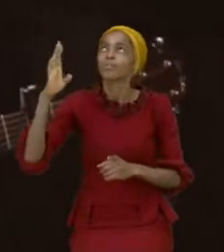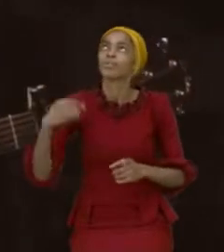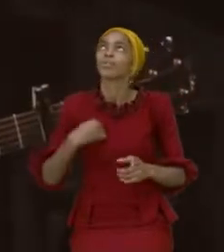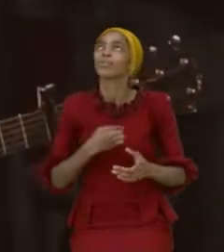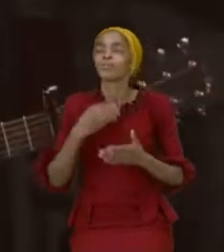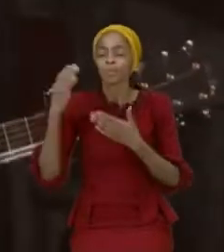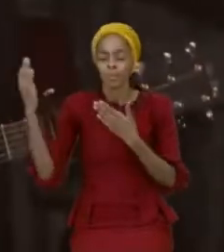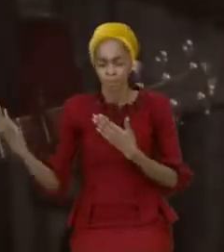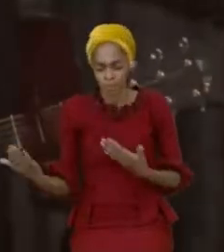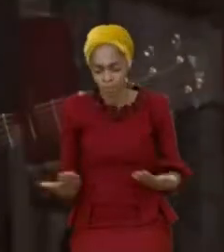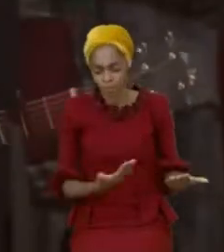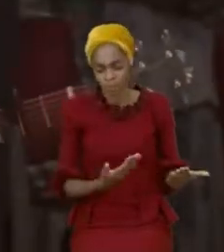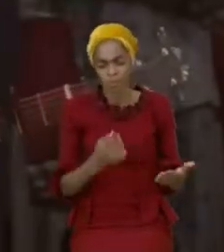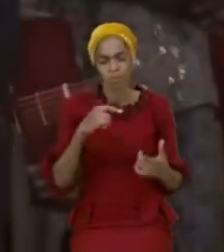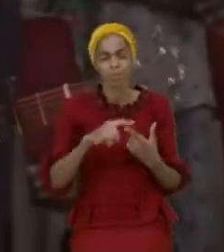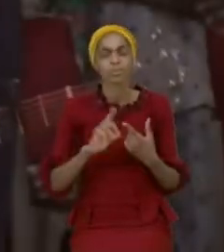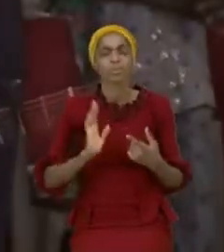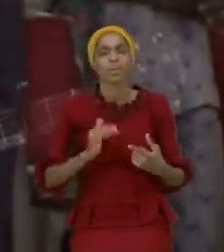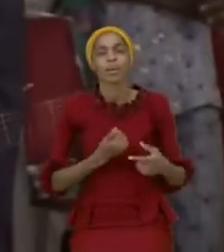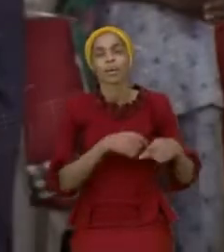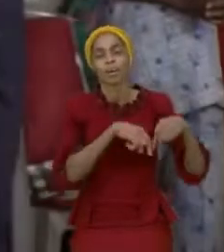hearts.